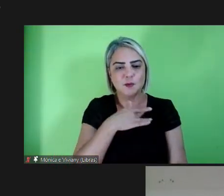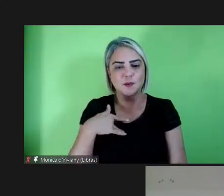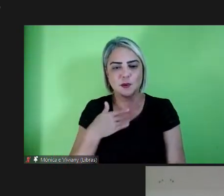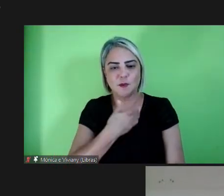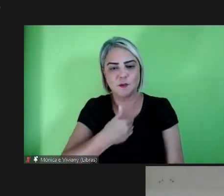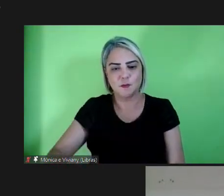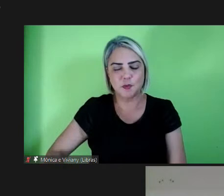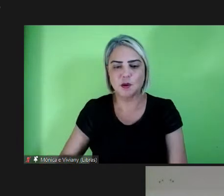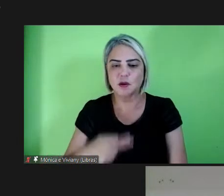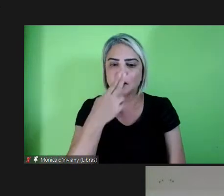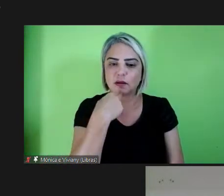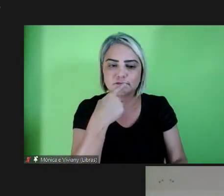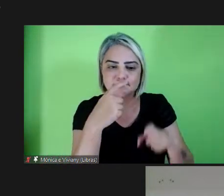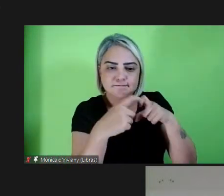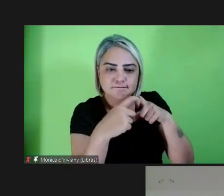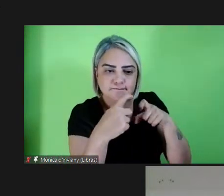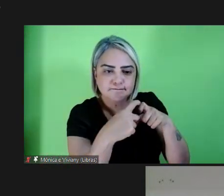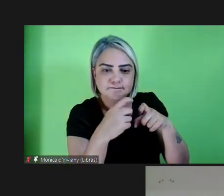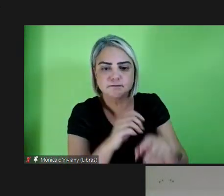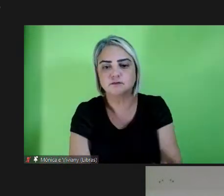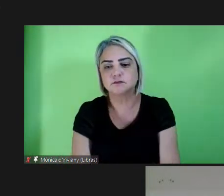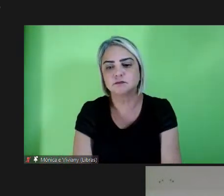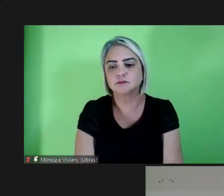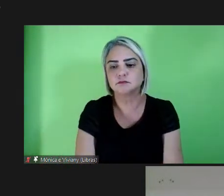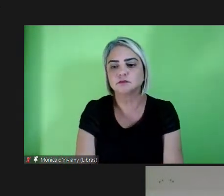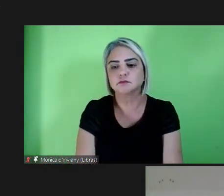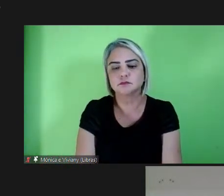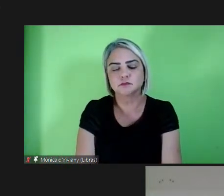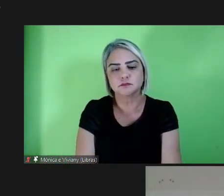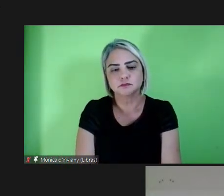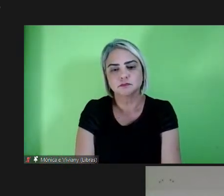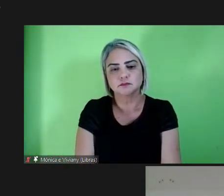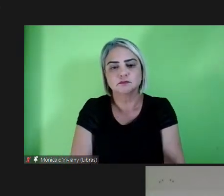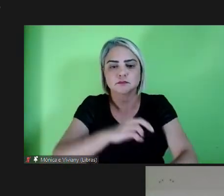public health, and nutrition, clinical nutrition.